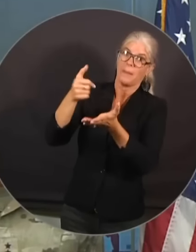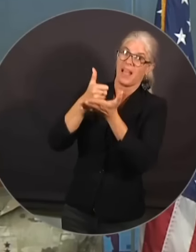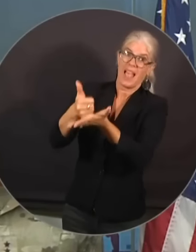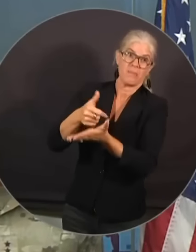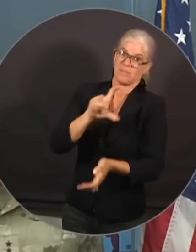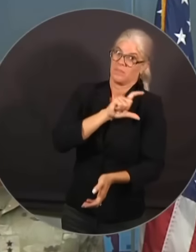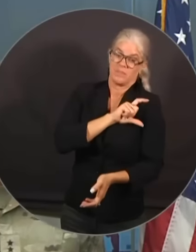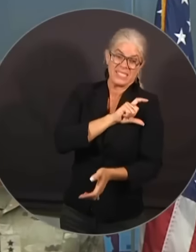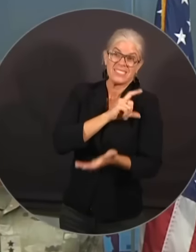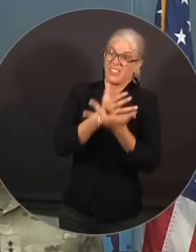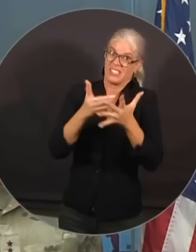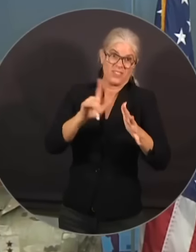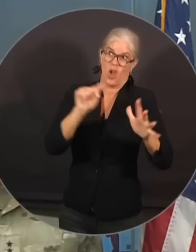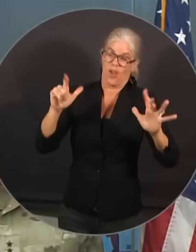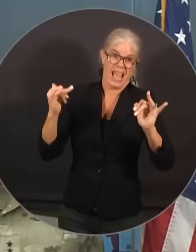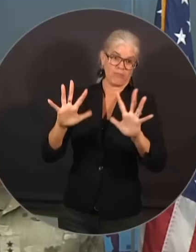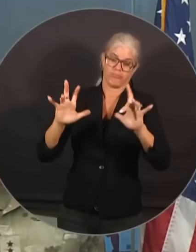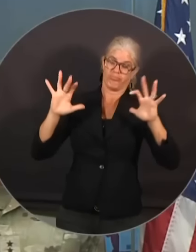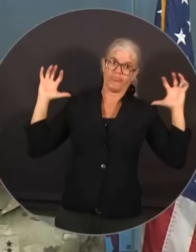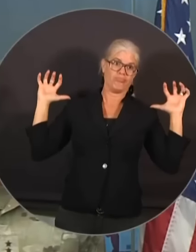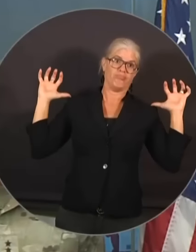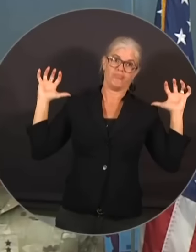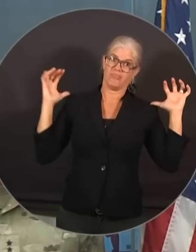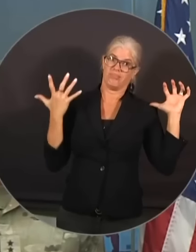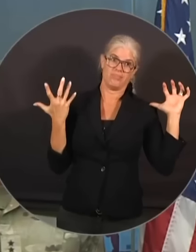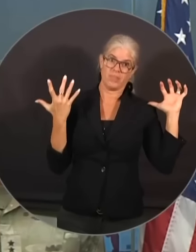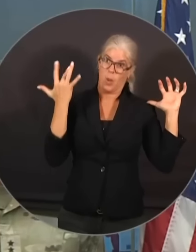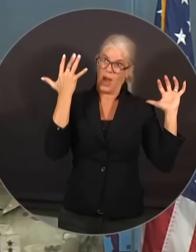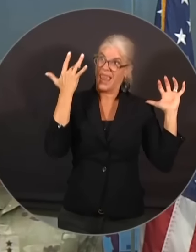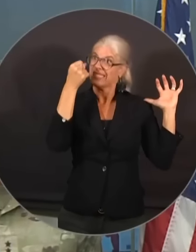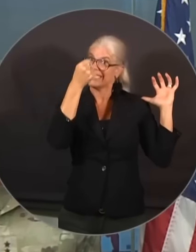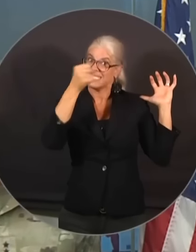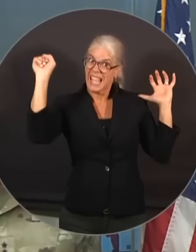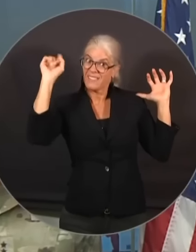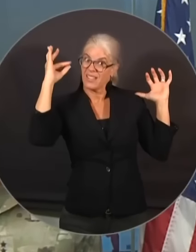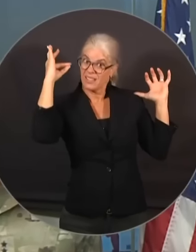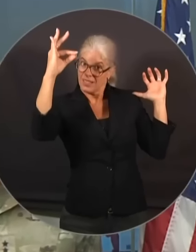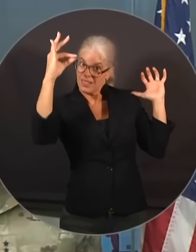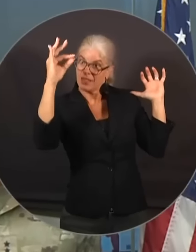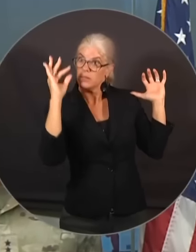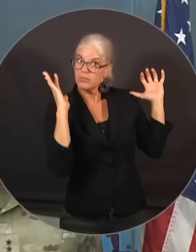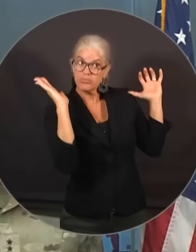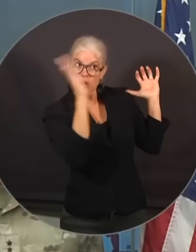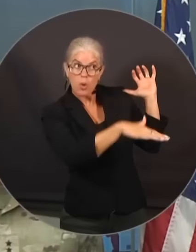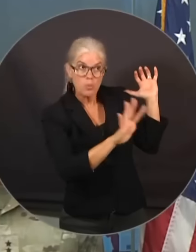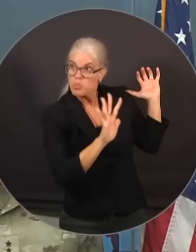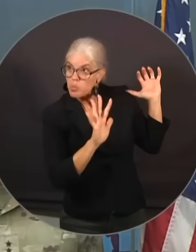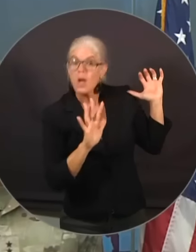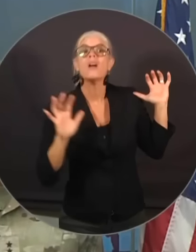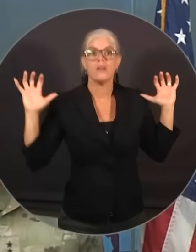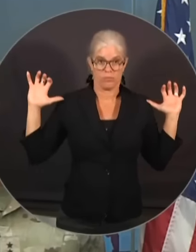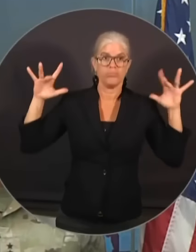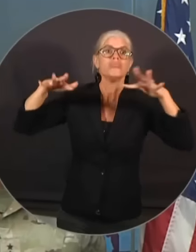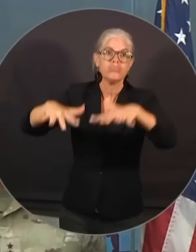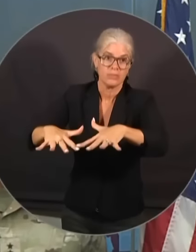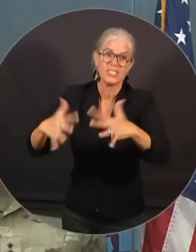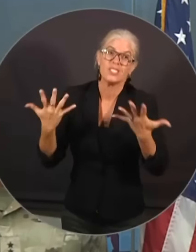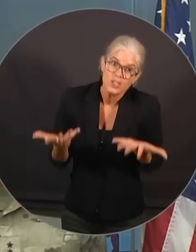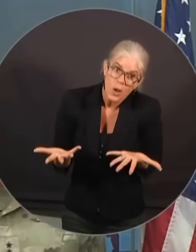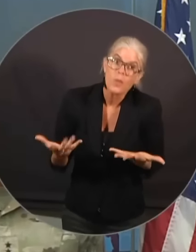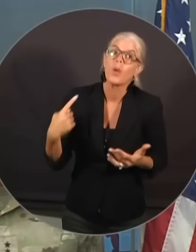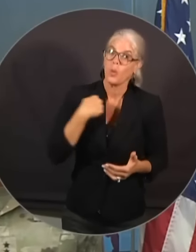resources brought to bear for the rescue until it's safe to do so. And, you know, we've had examples in